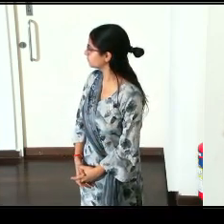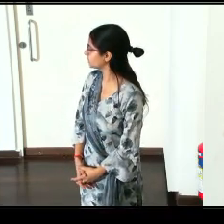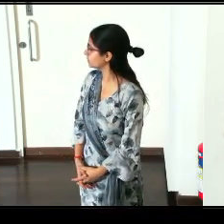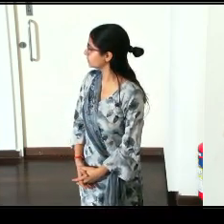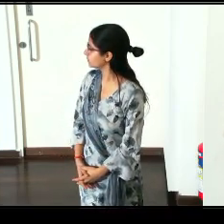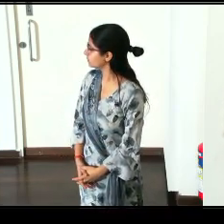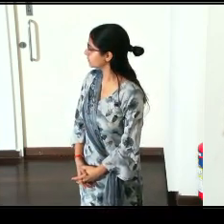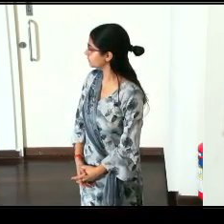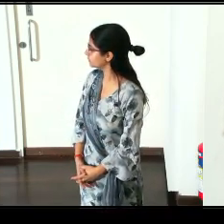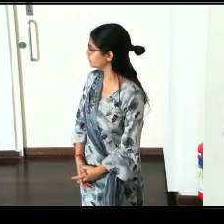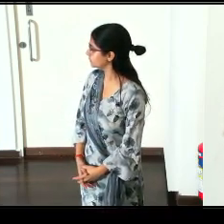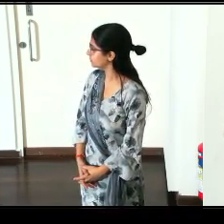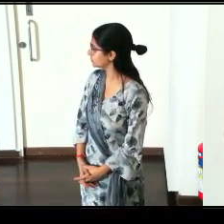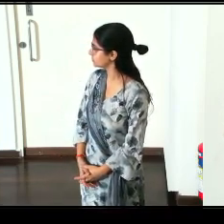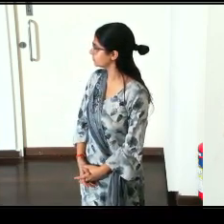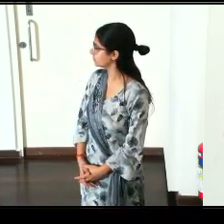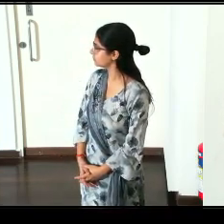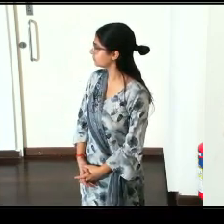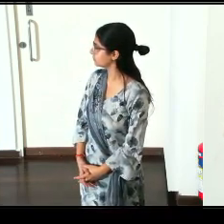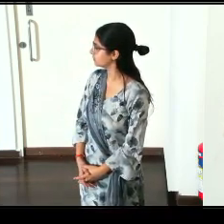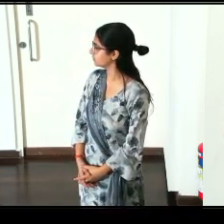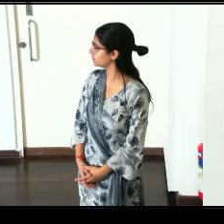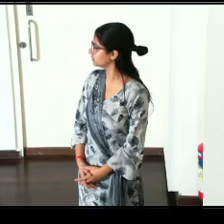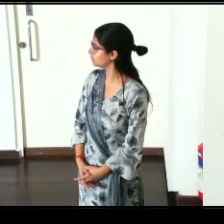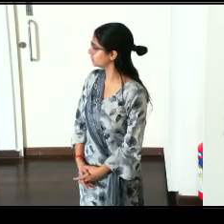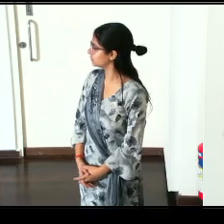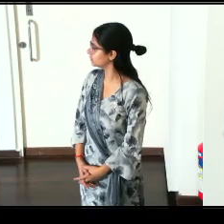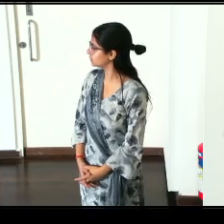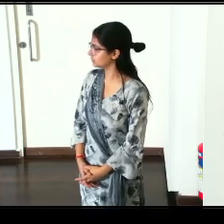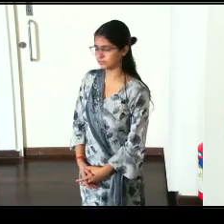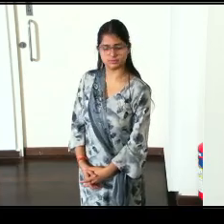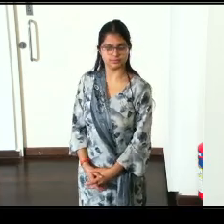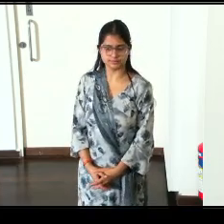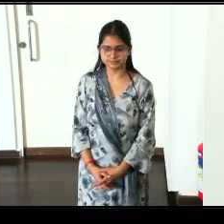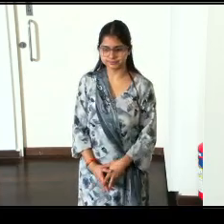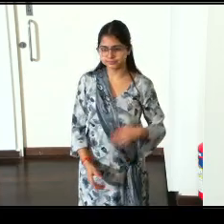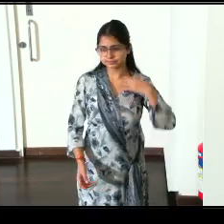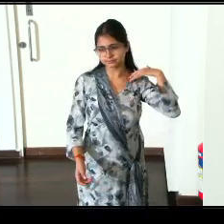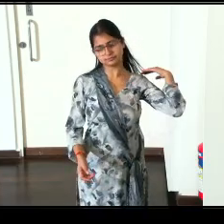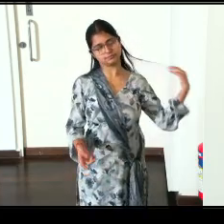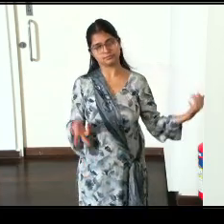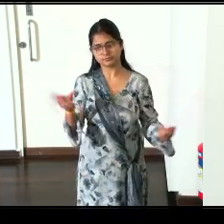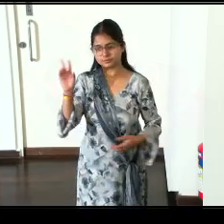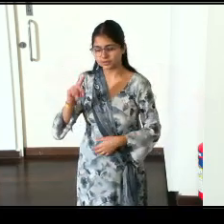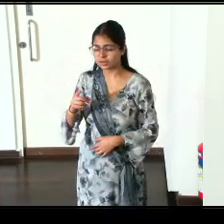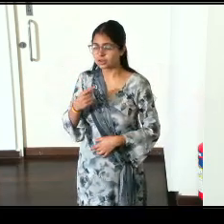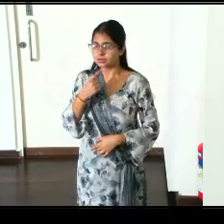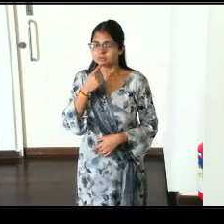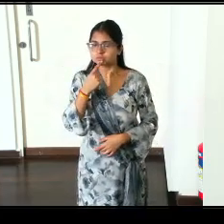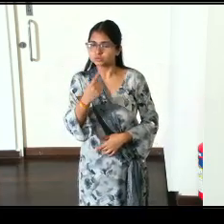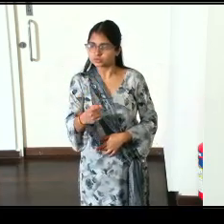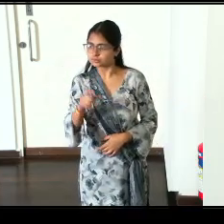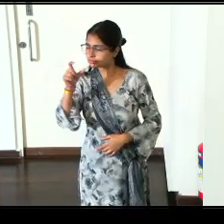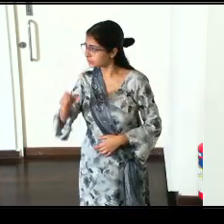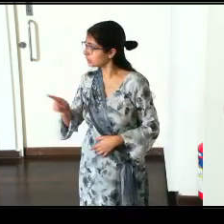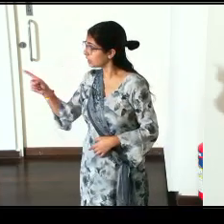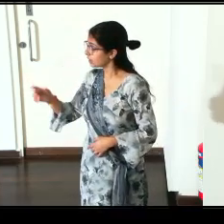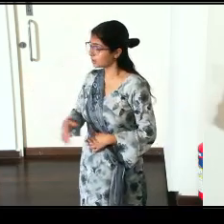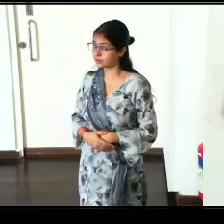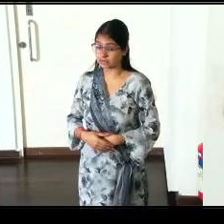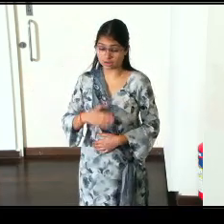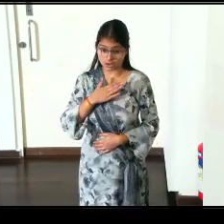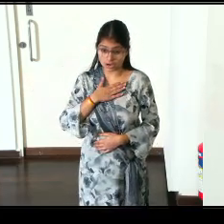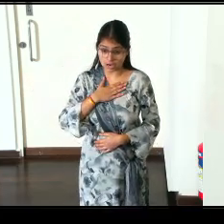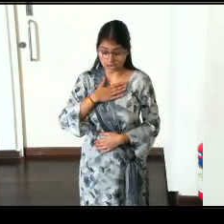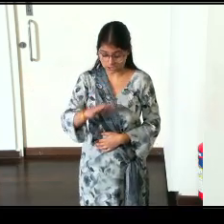Again, this is quite self-evident. Again, Archija spoke about this. But I